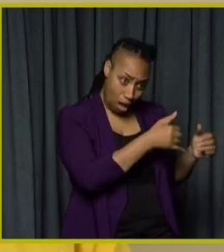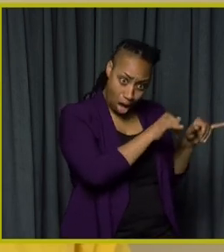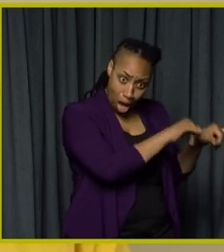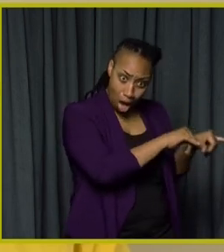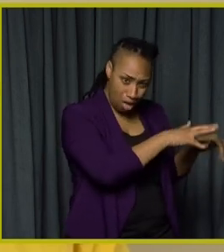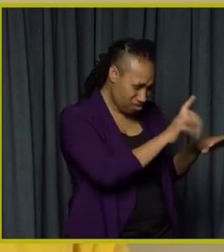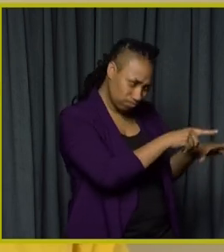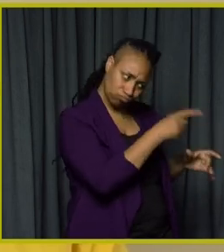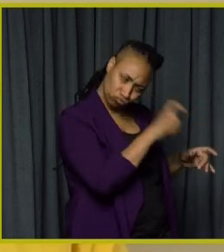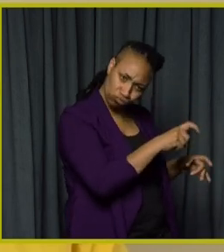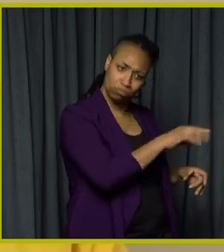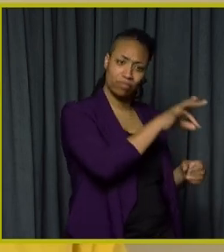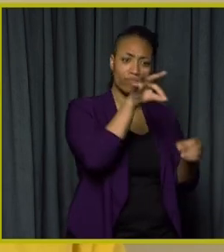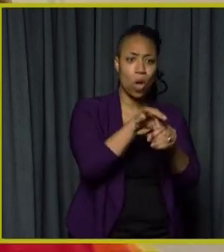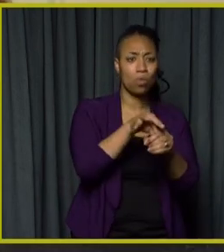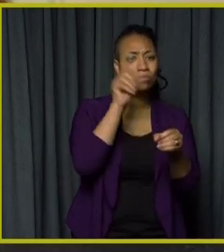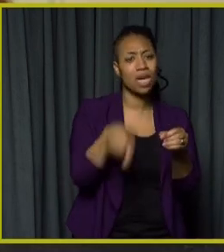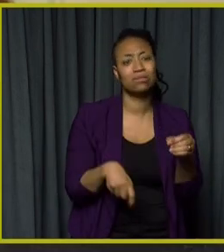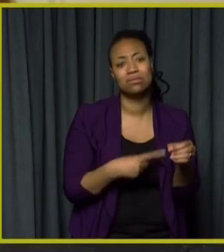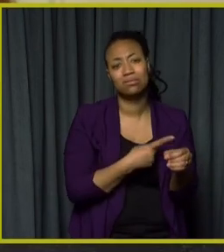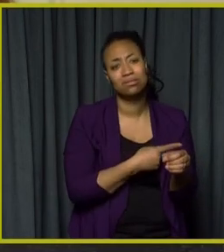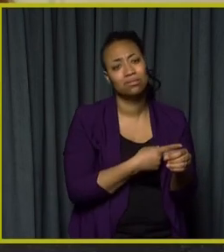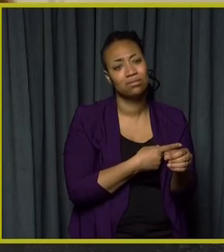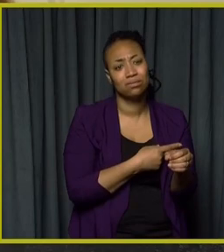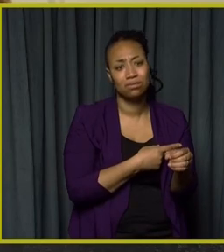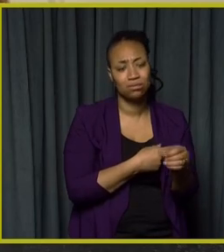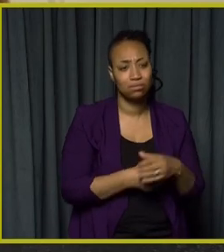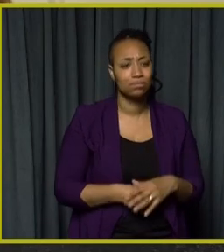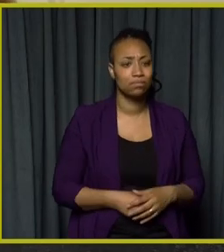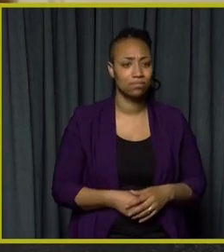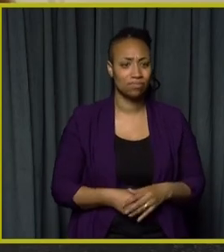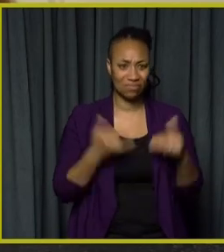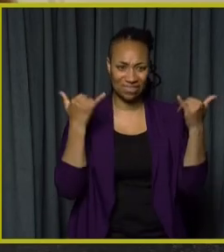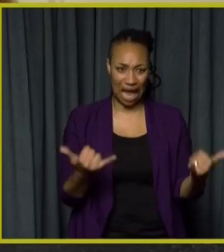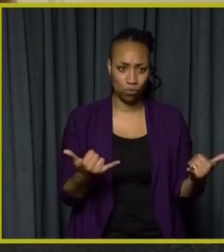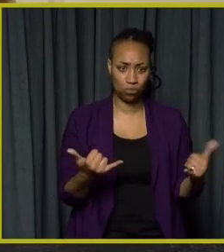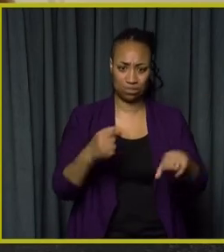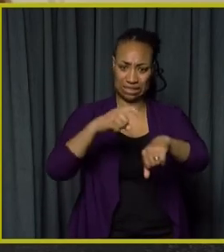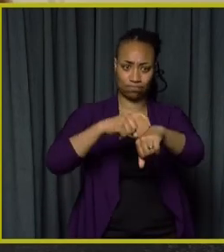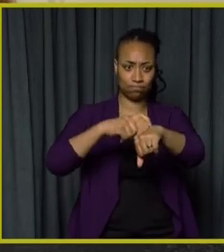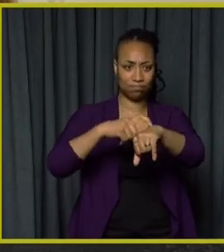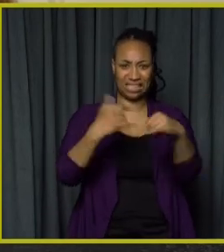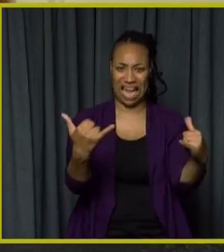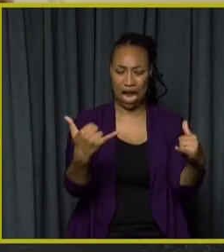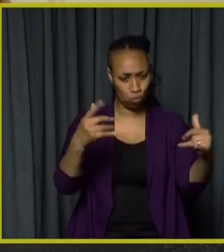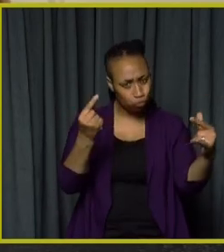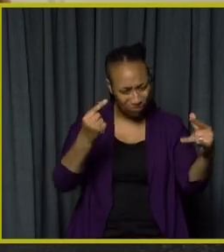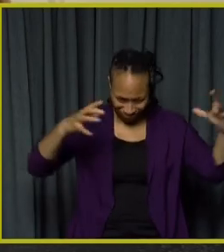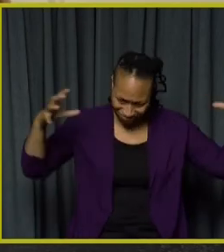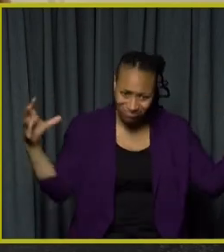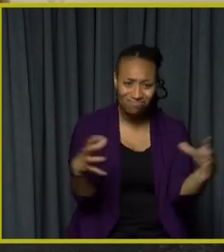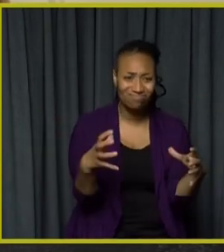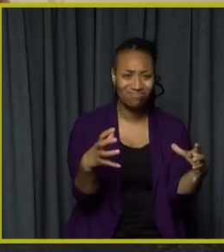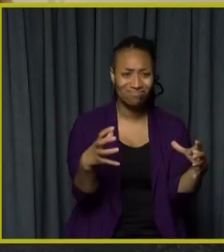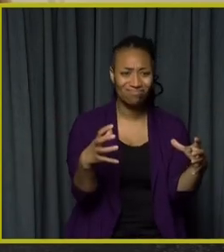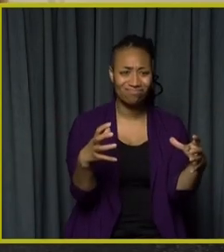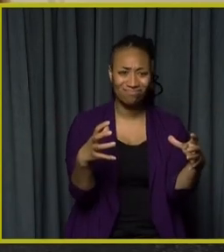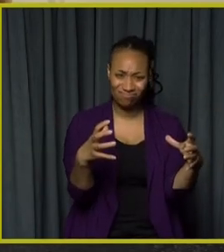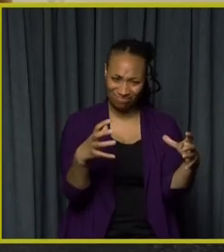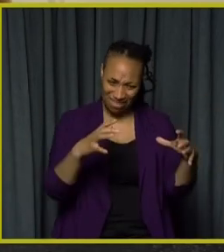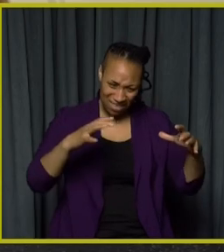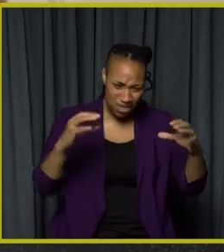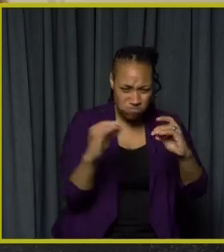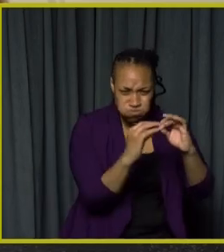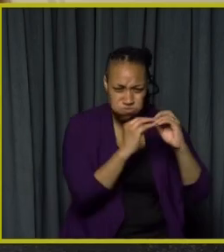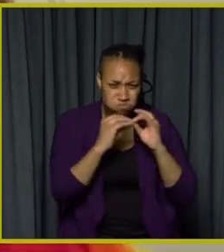that they have the right to vote. It is time for us to come together and build a movement to